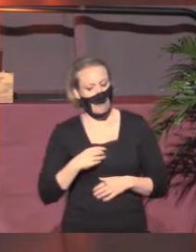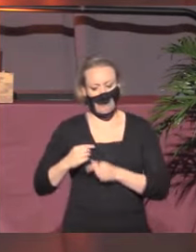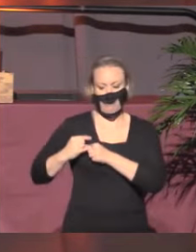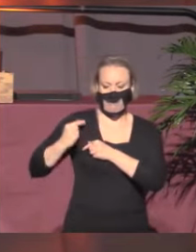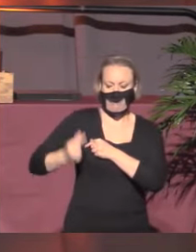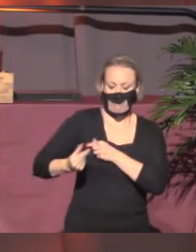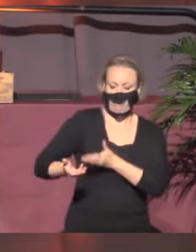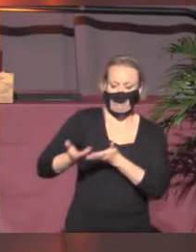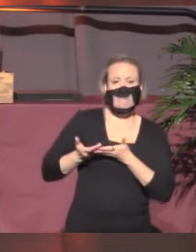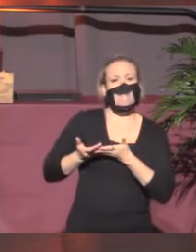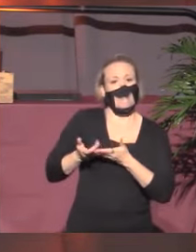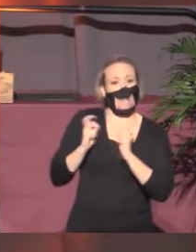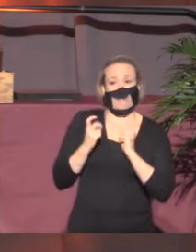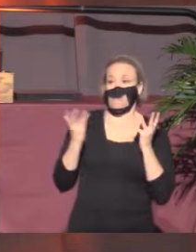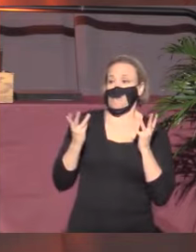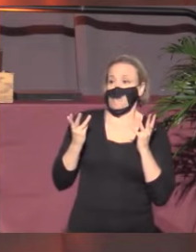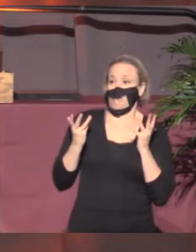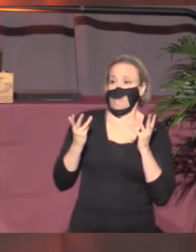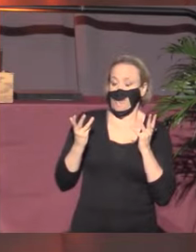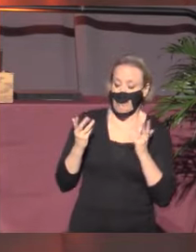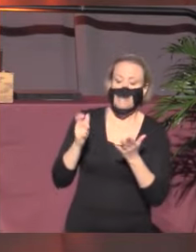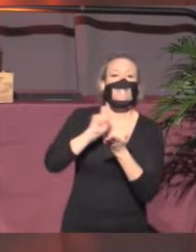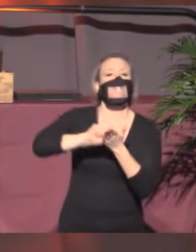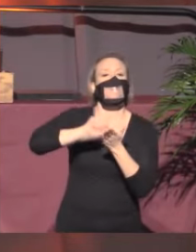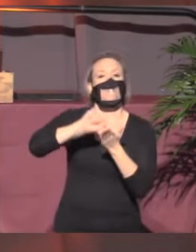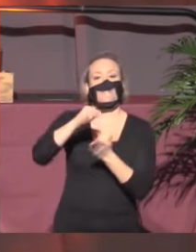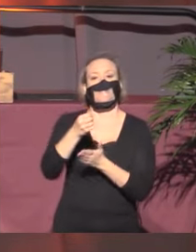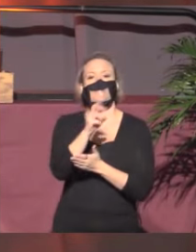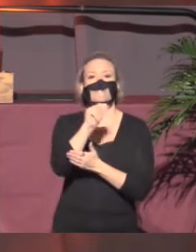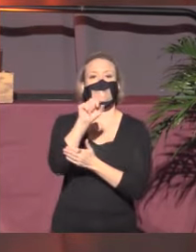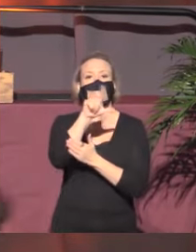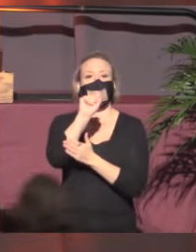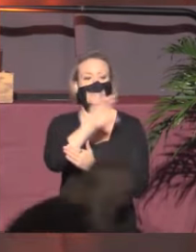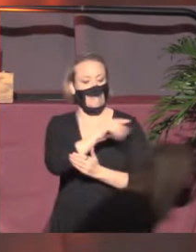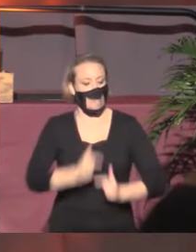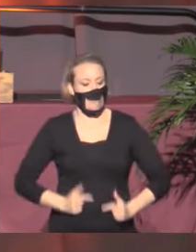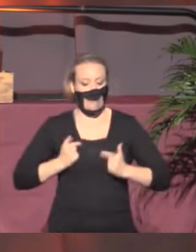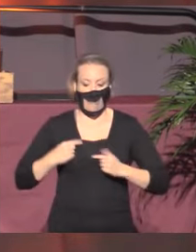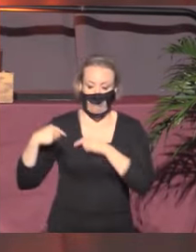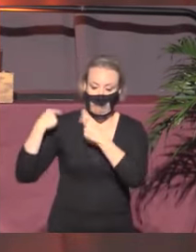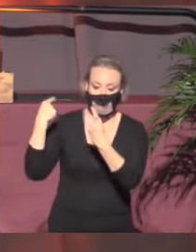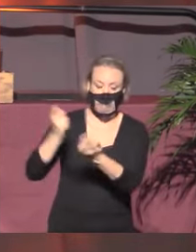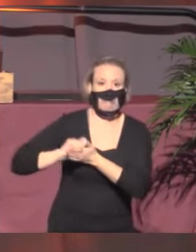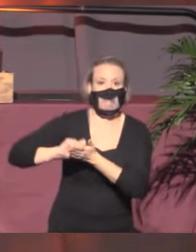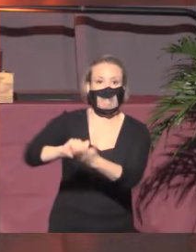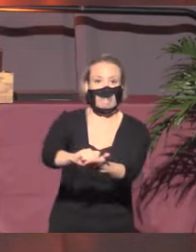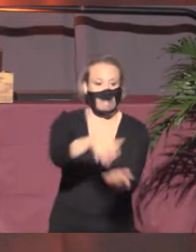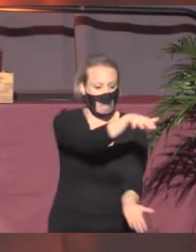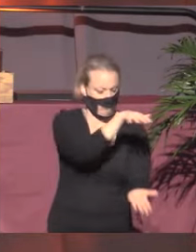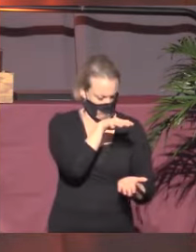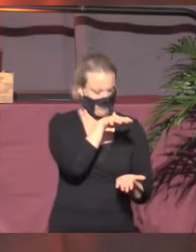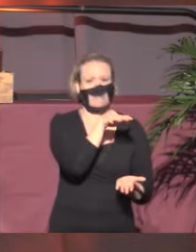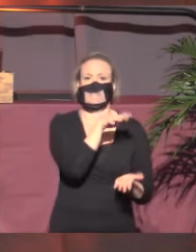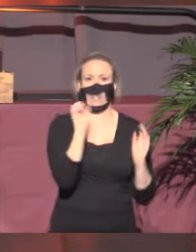lifetime's collection of journals, a massive undertaking with no explanation given whatsoever. It